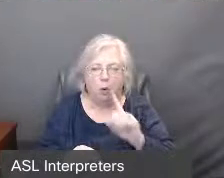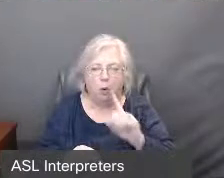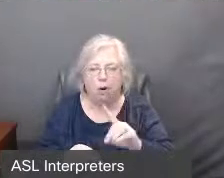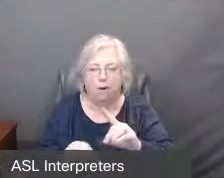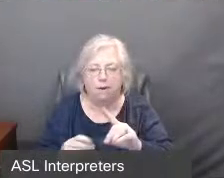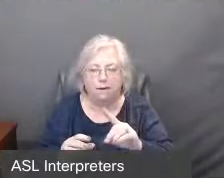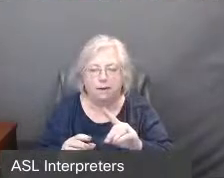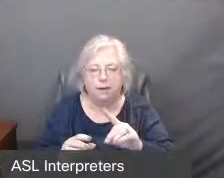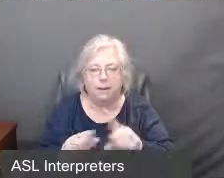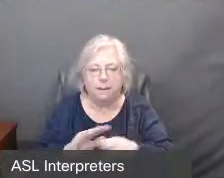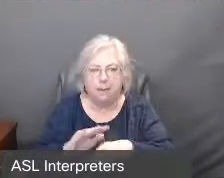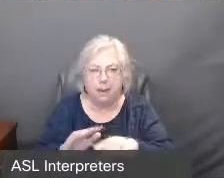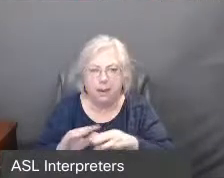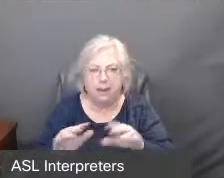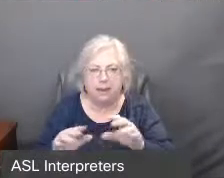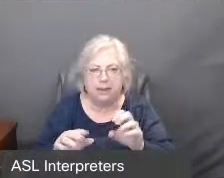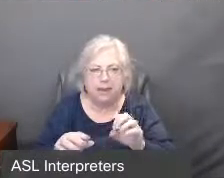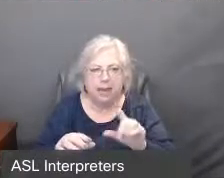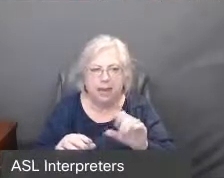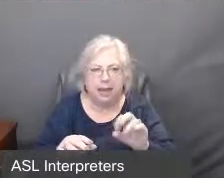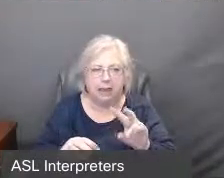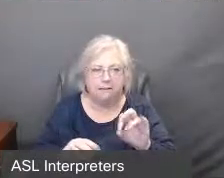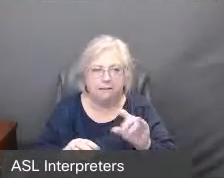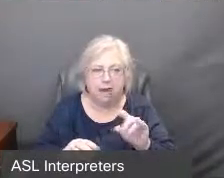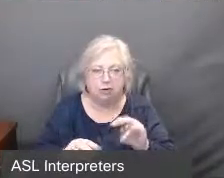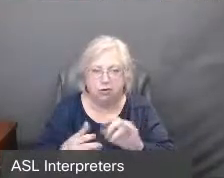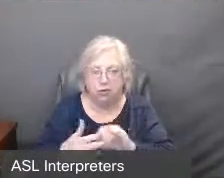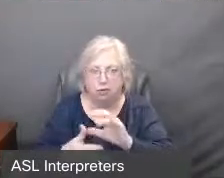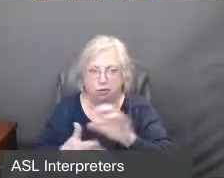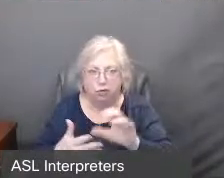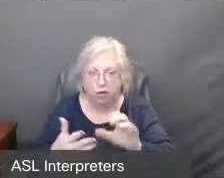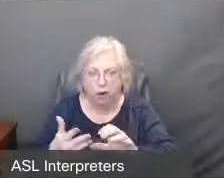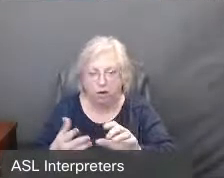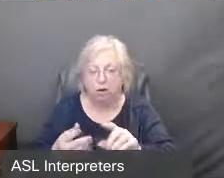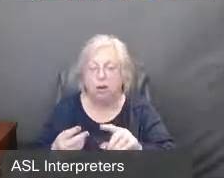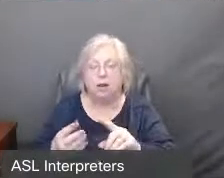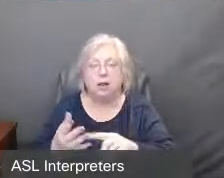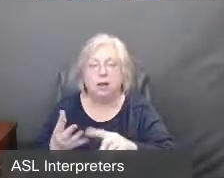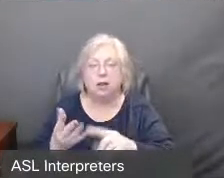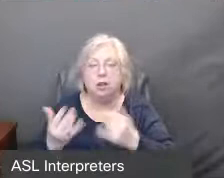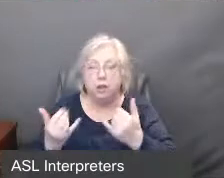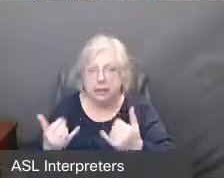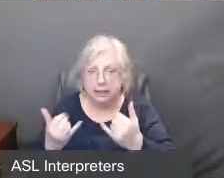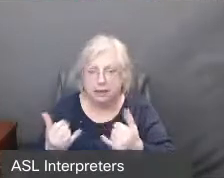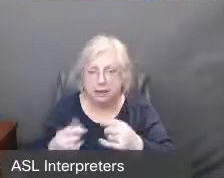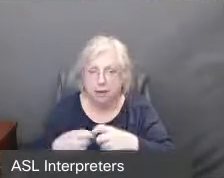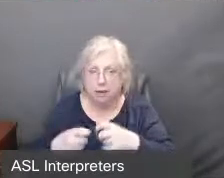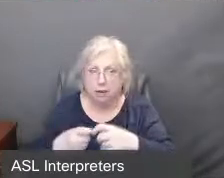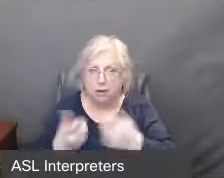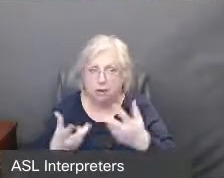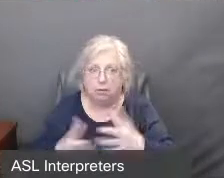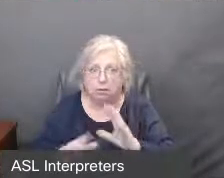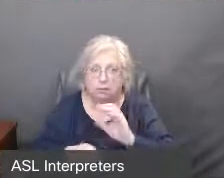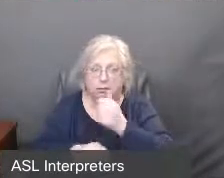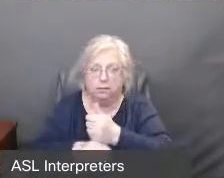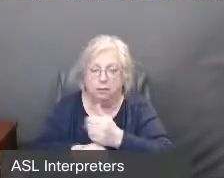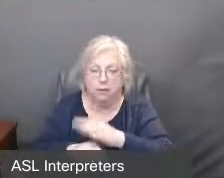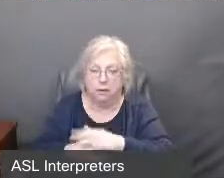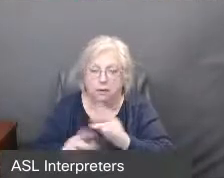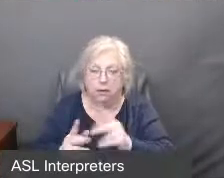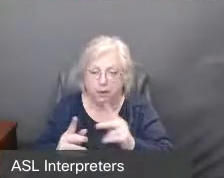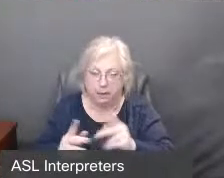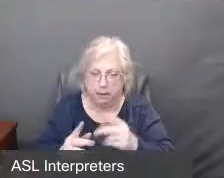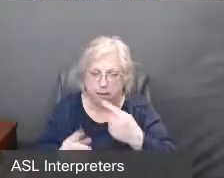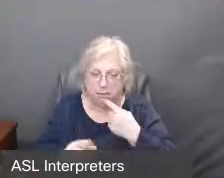will set a criteria. There's also existing utilities that are on the site, as mentioned